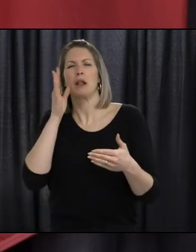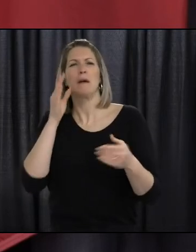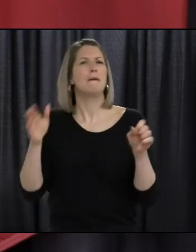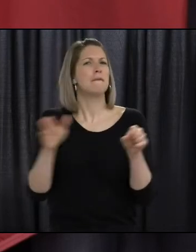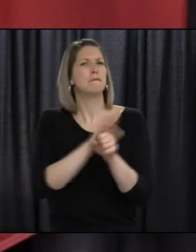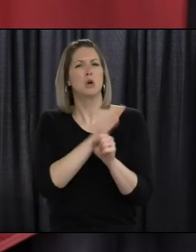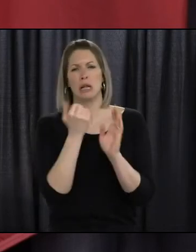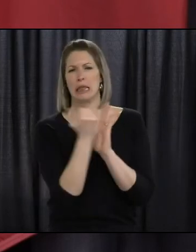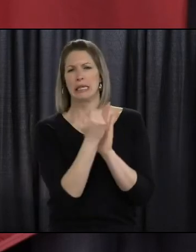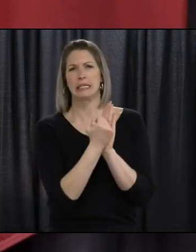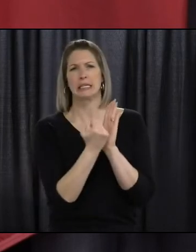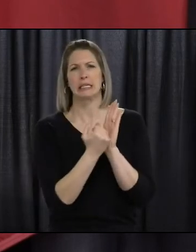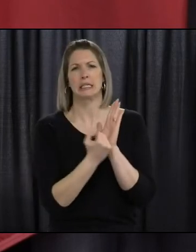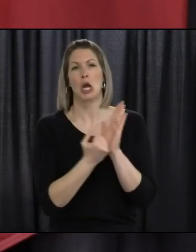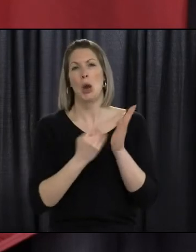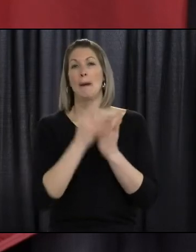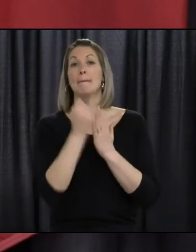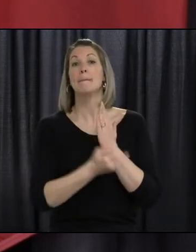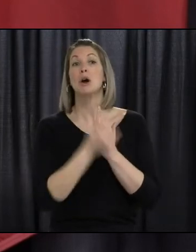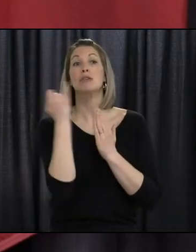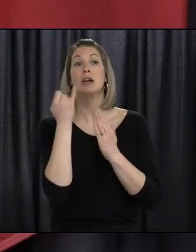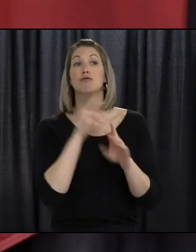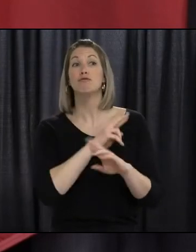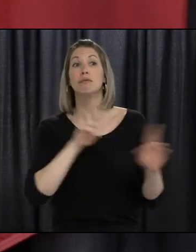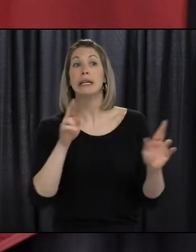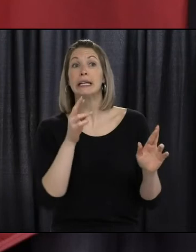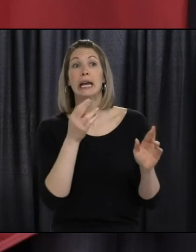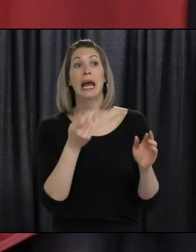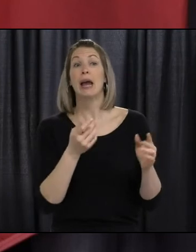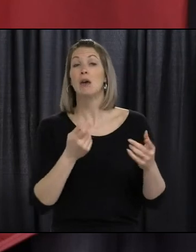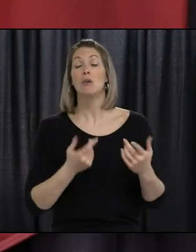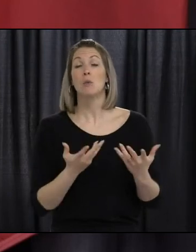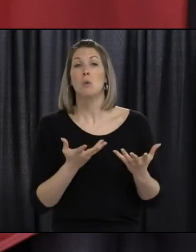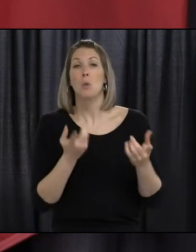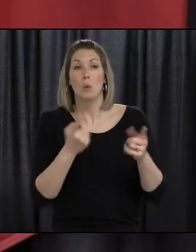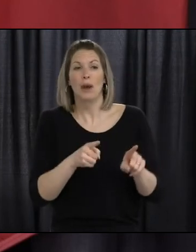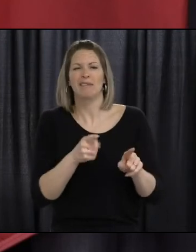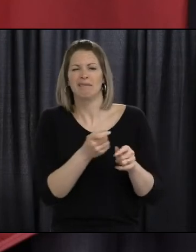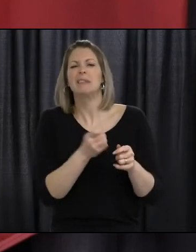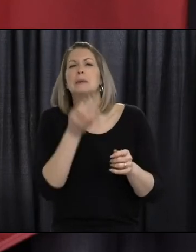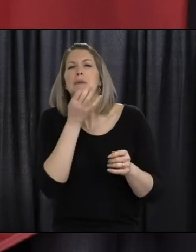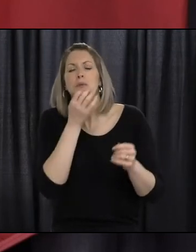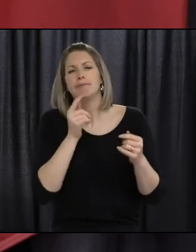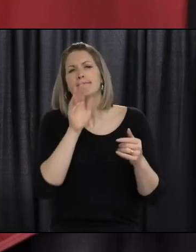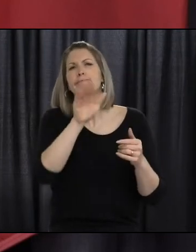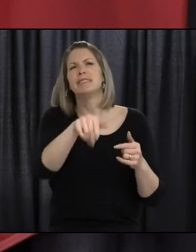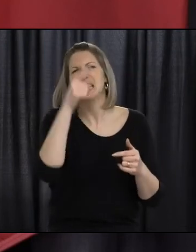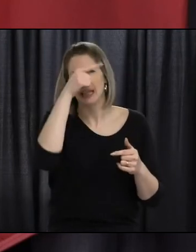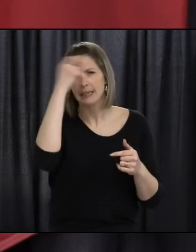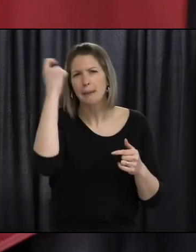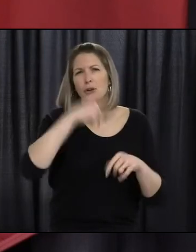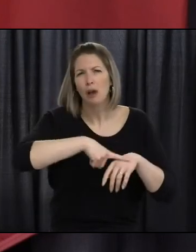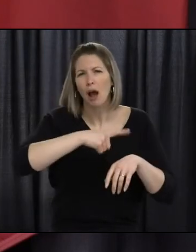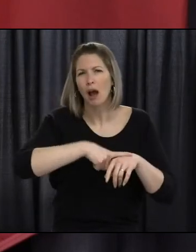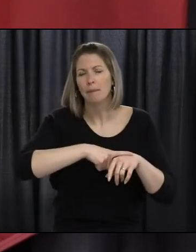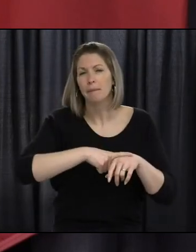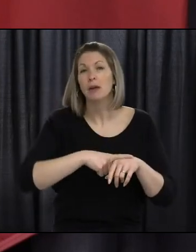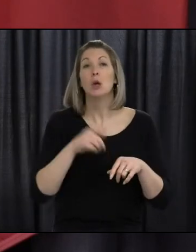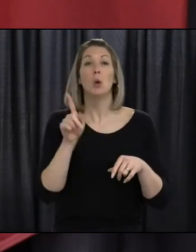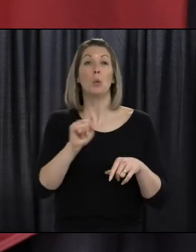of projects that are planned when the construction season can safely begin. The information will be posted on the Transportation and Works